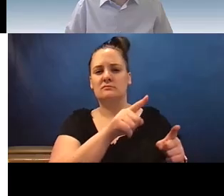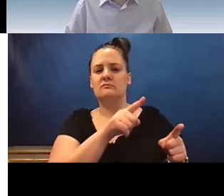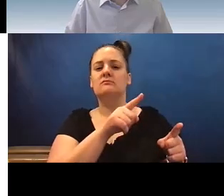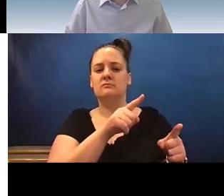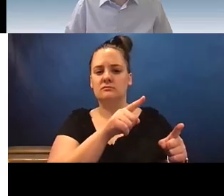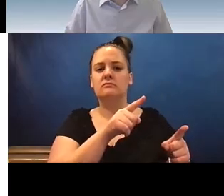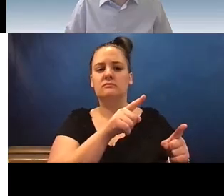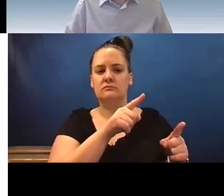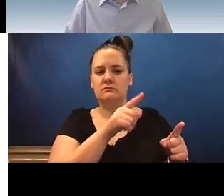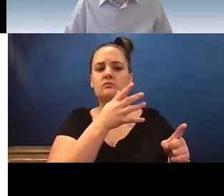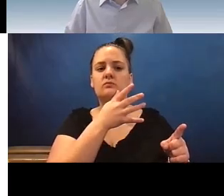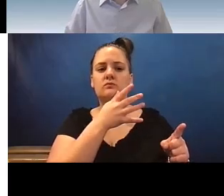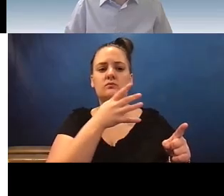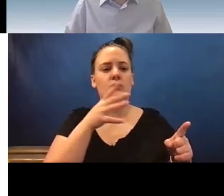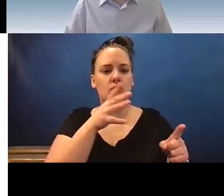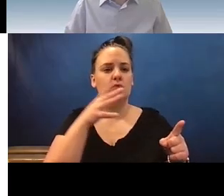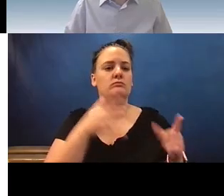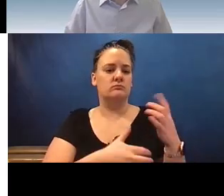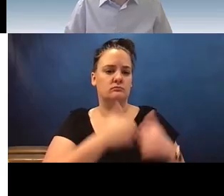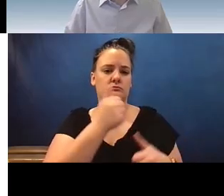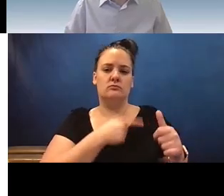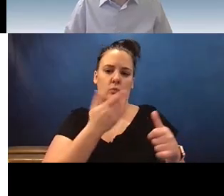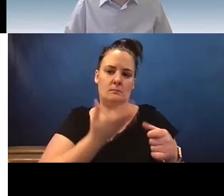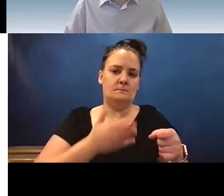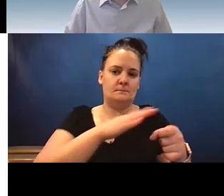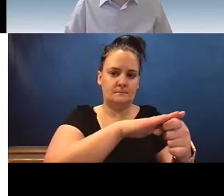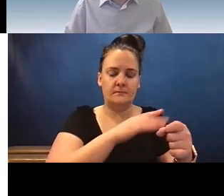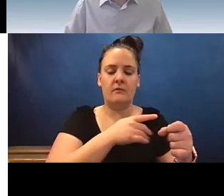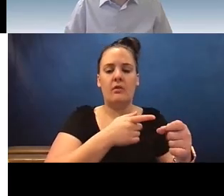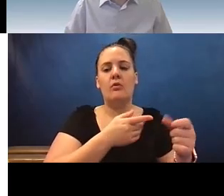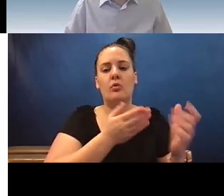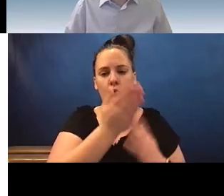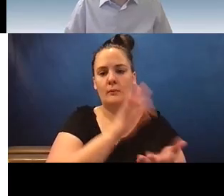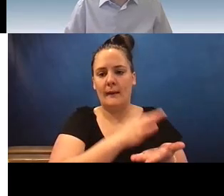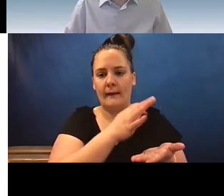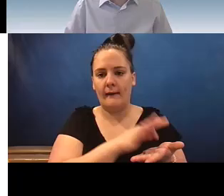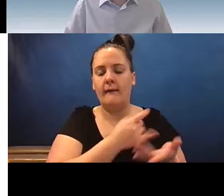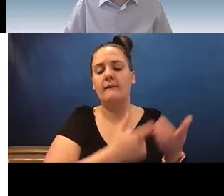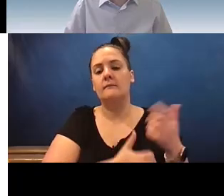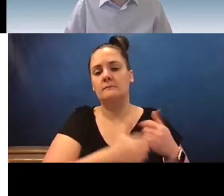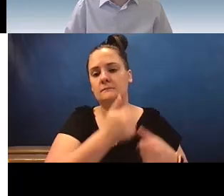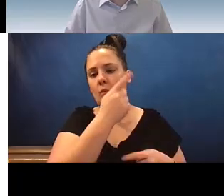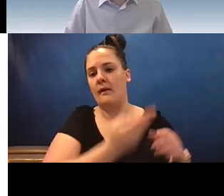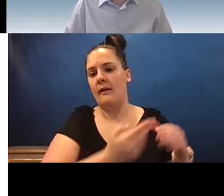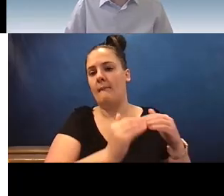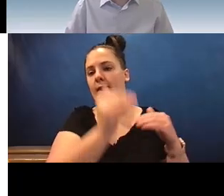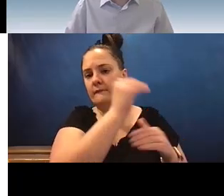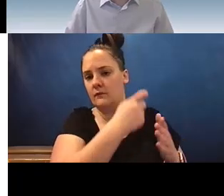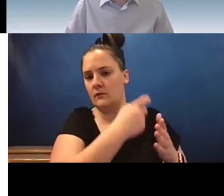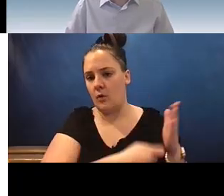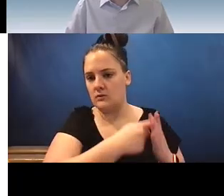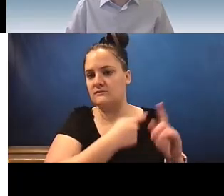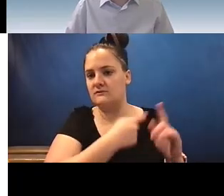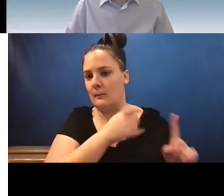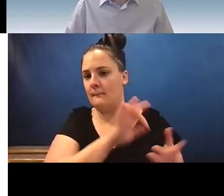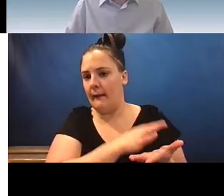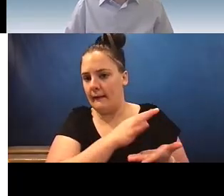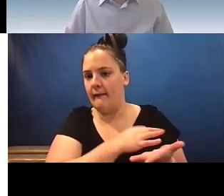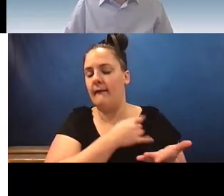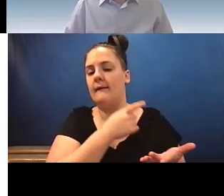fully reimbursed by Medicaid, with nearly 70% of rural hospitals being paid above cost by Medicaid in